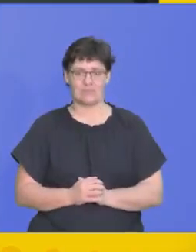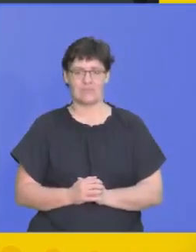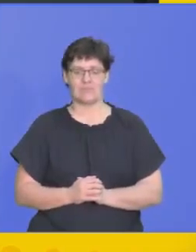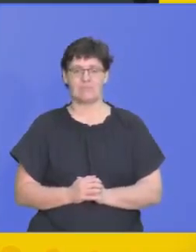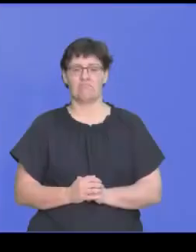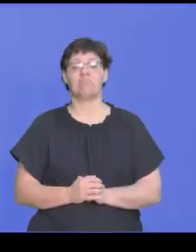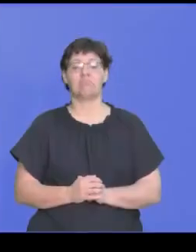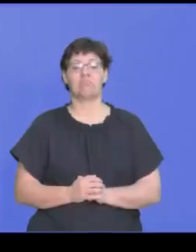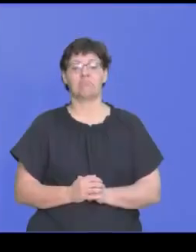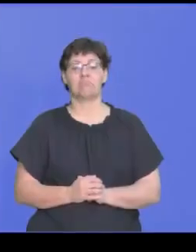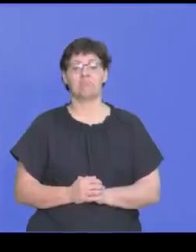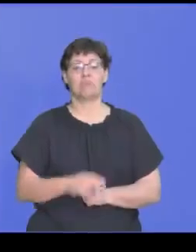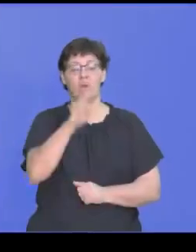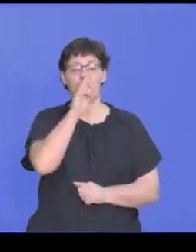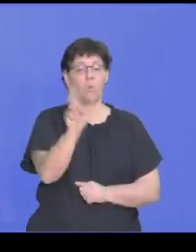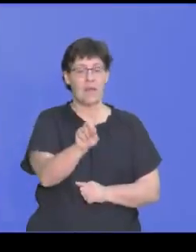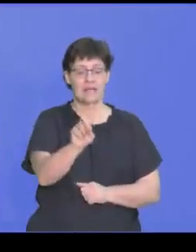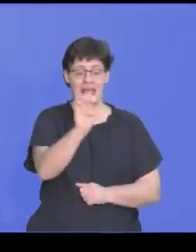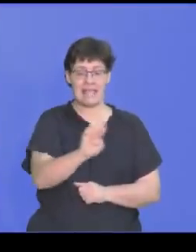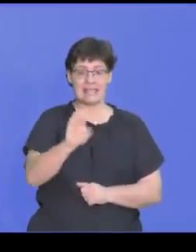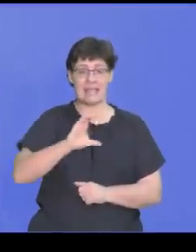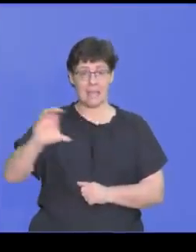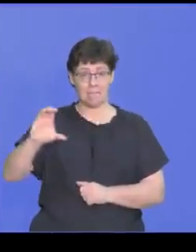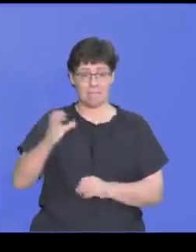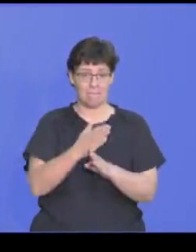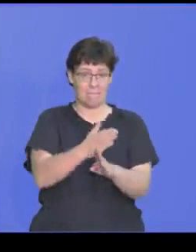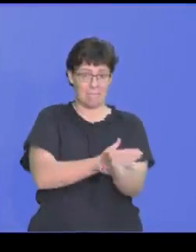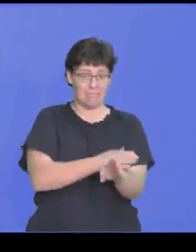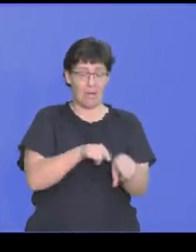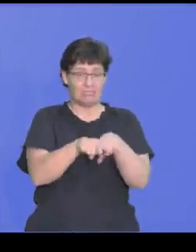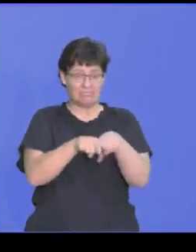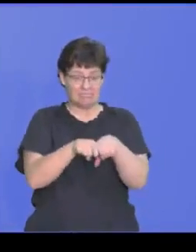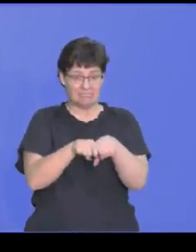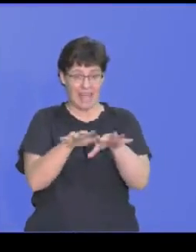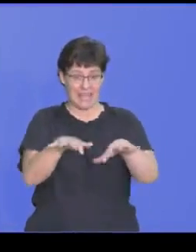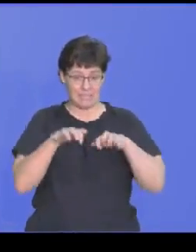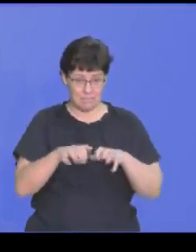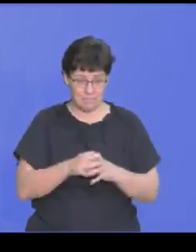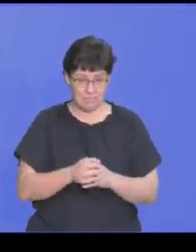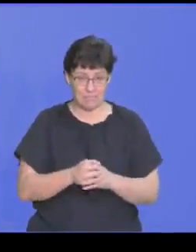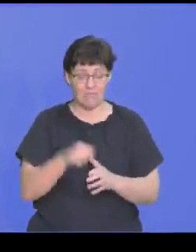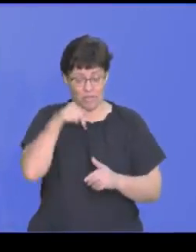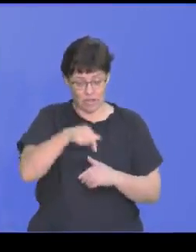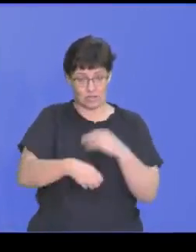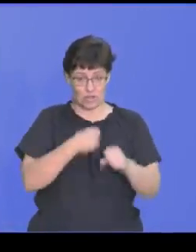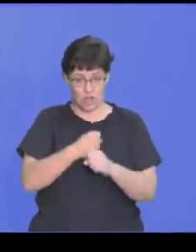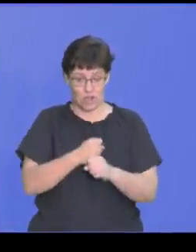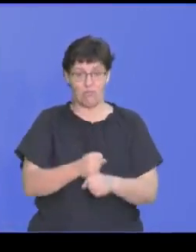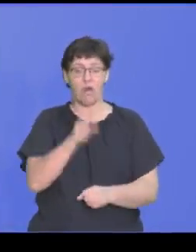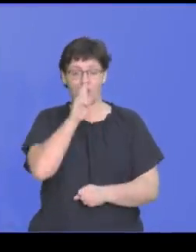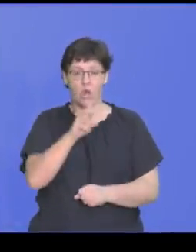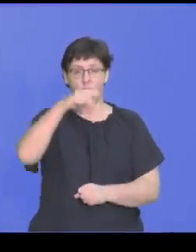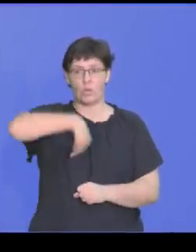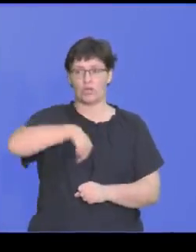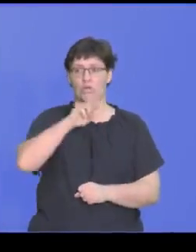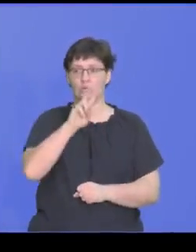So we're going to be looking at the Eastern Cape prelim from this year, and we're going to be doing, well, question 2.1 from the paper,